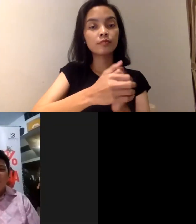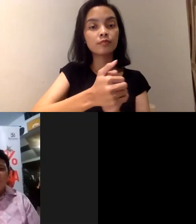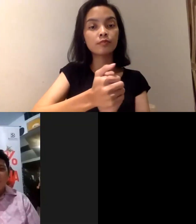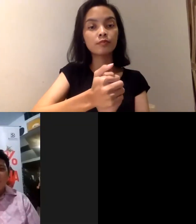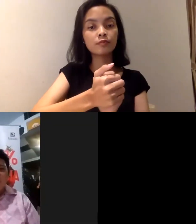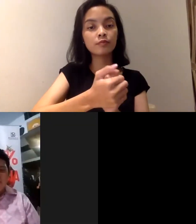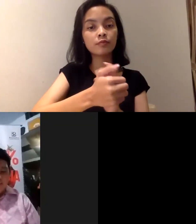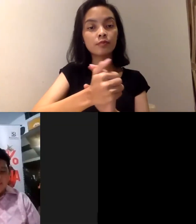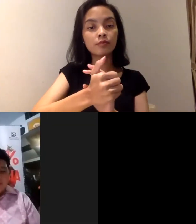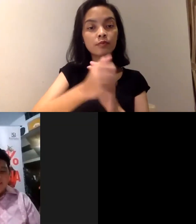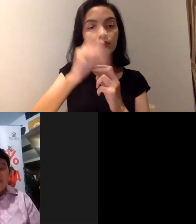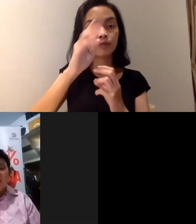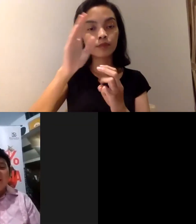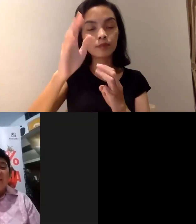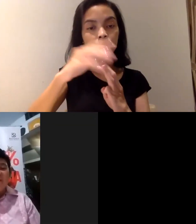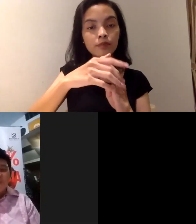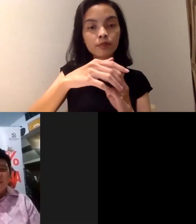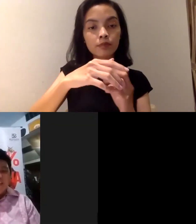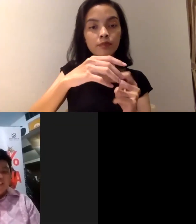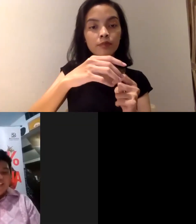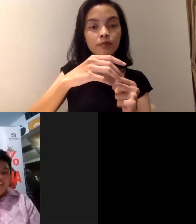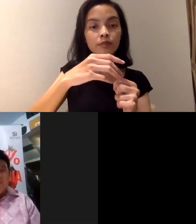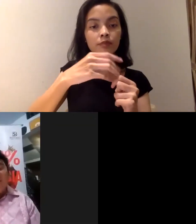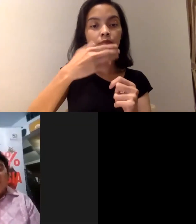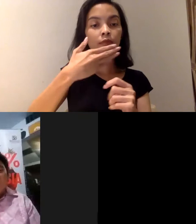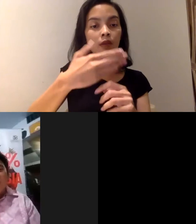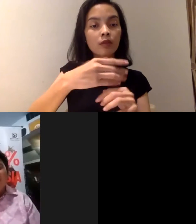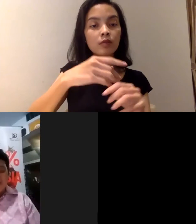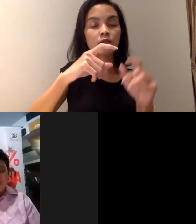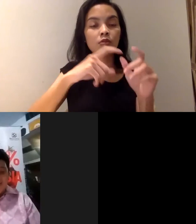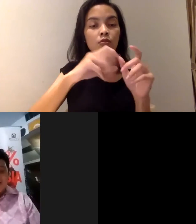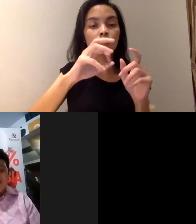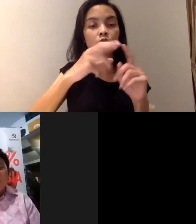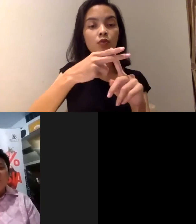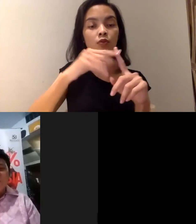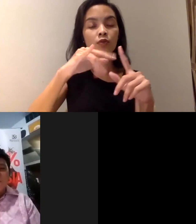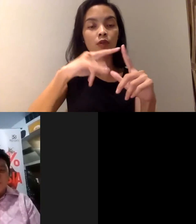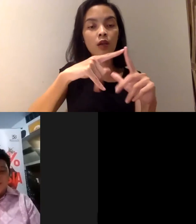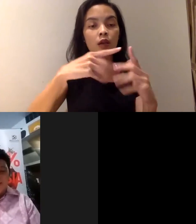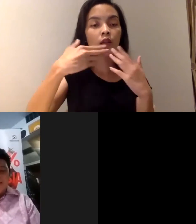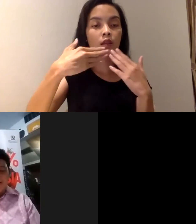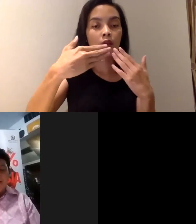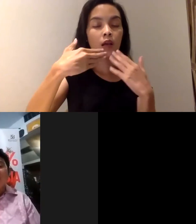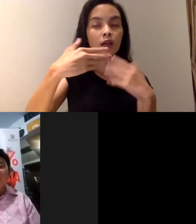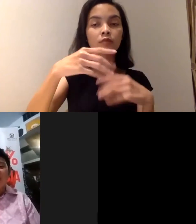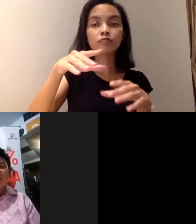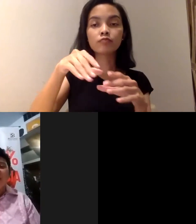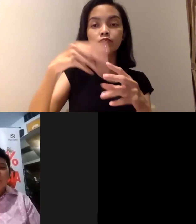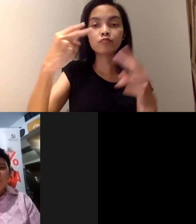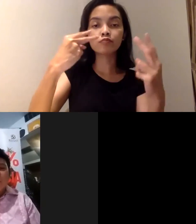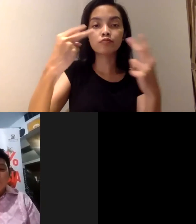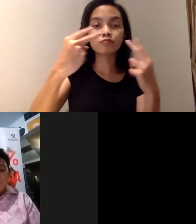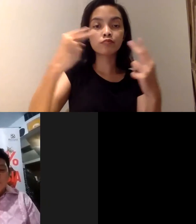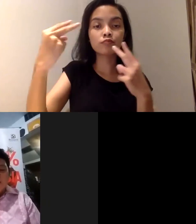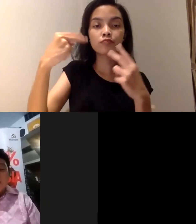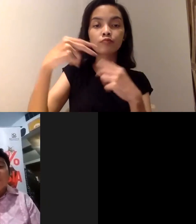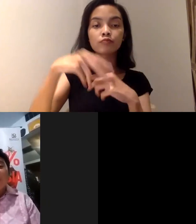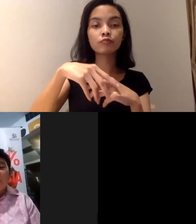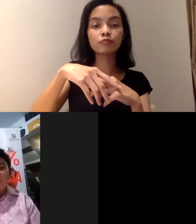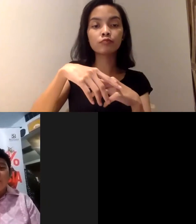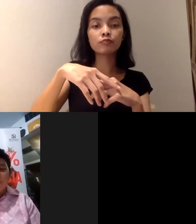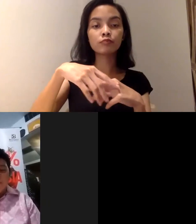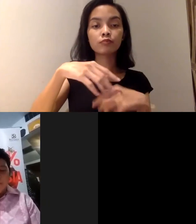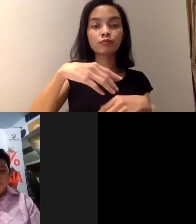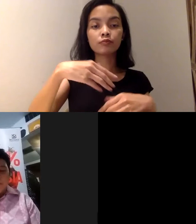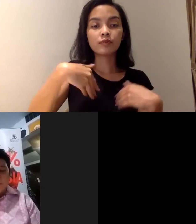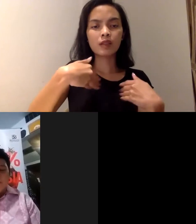Hello, everyone. Thank you, Sophia. Hello, everyone. Thank you for joining us this evening. We are very happy